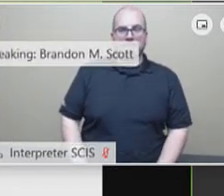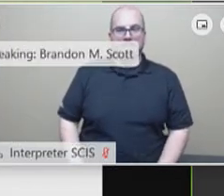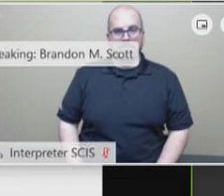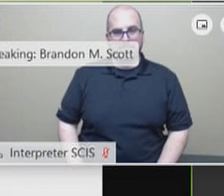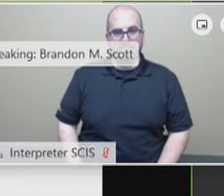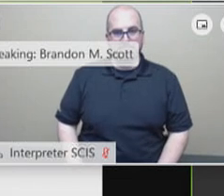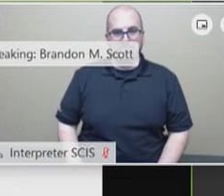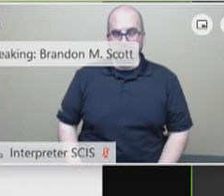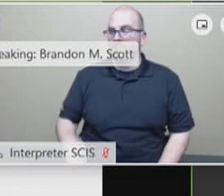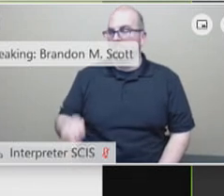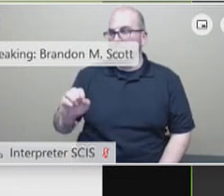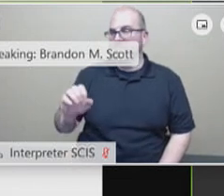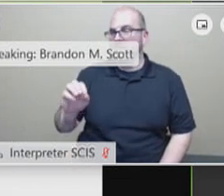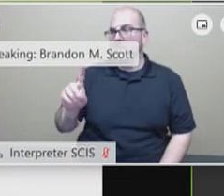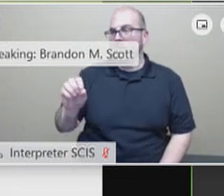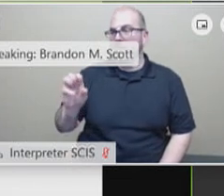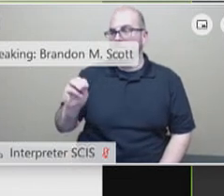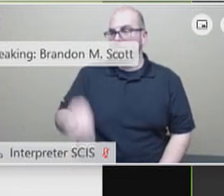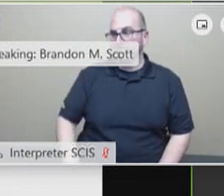Miss Odom?